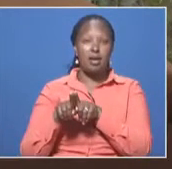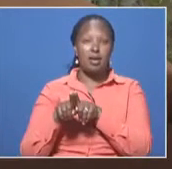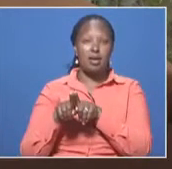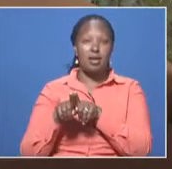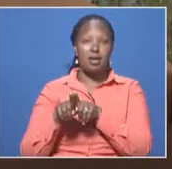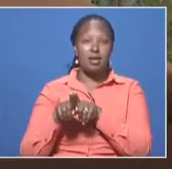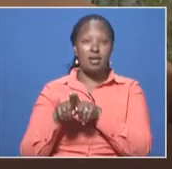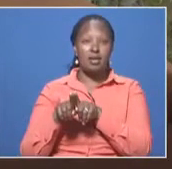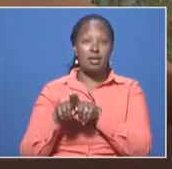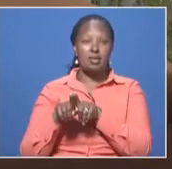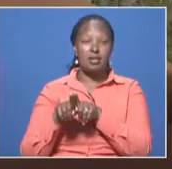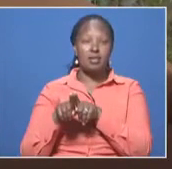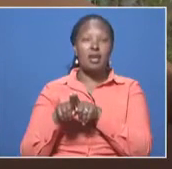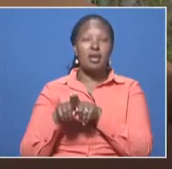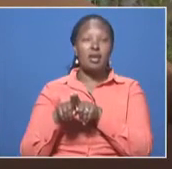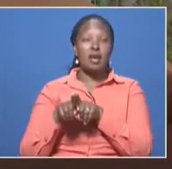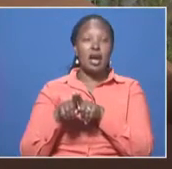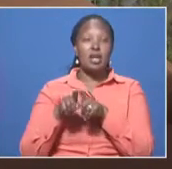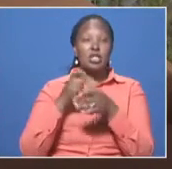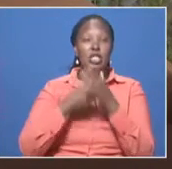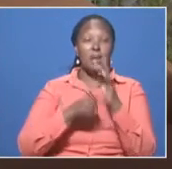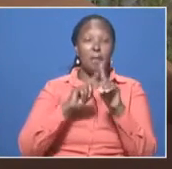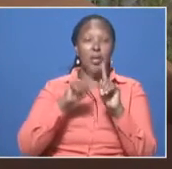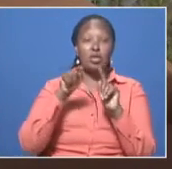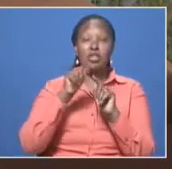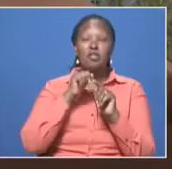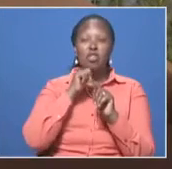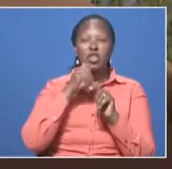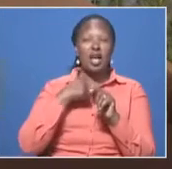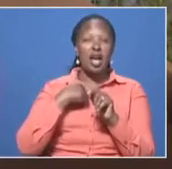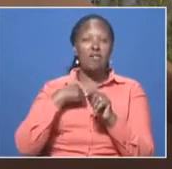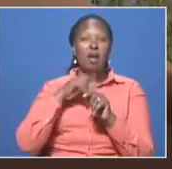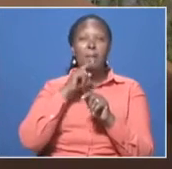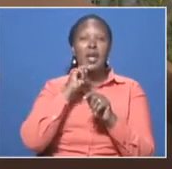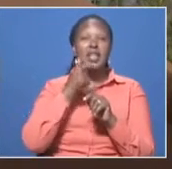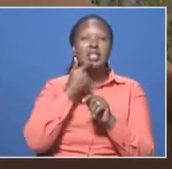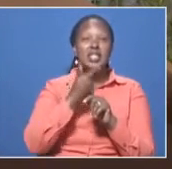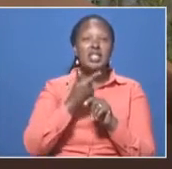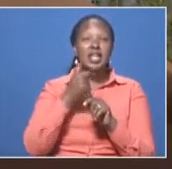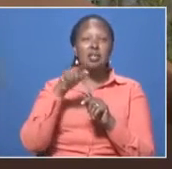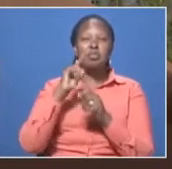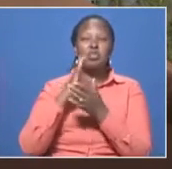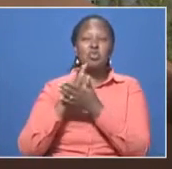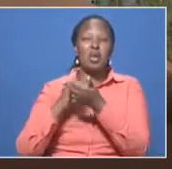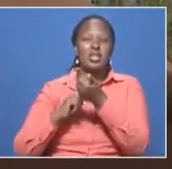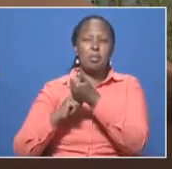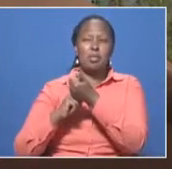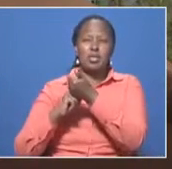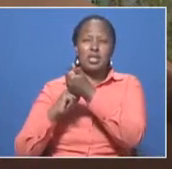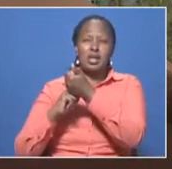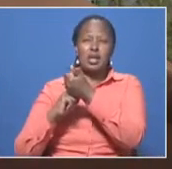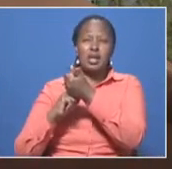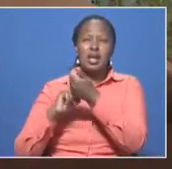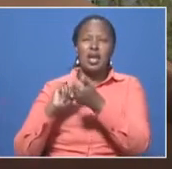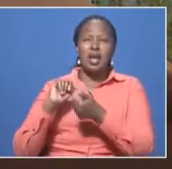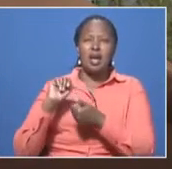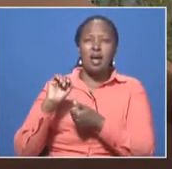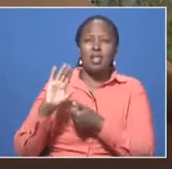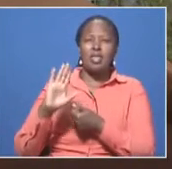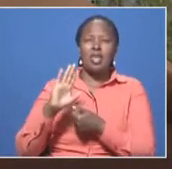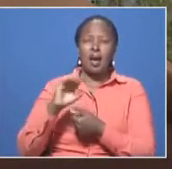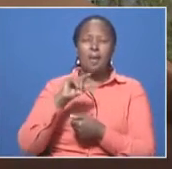similar charges. But you've never had men coming up and saying that they're standing up for their